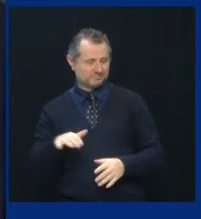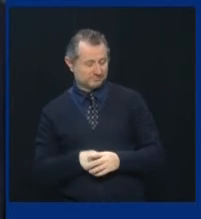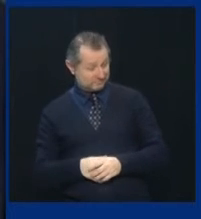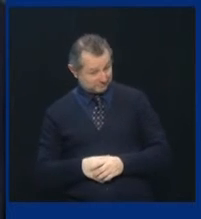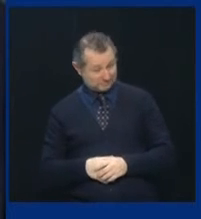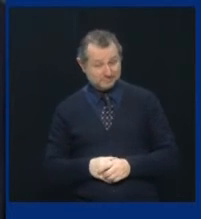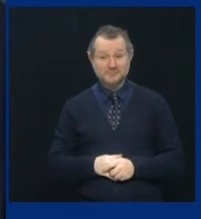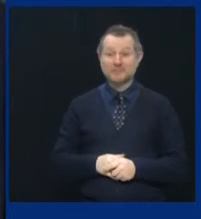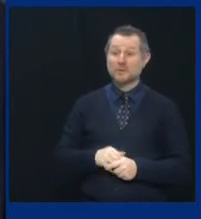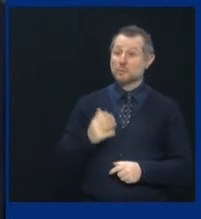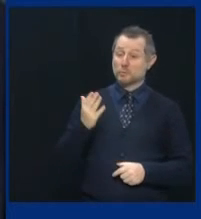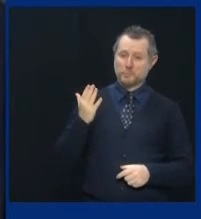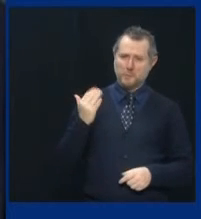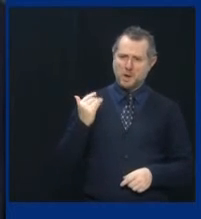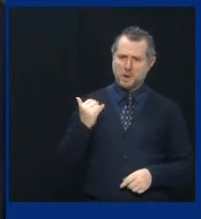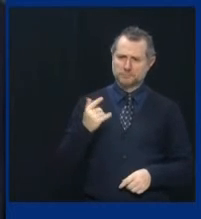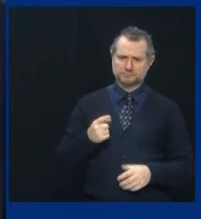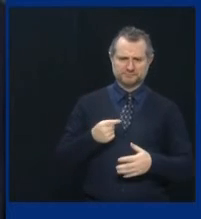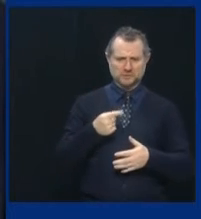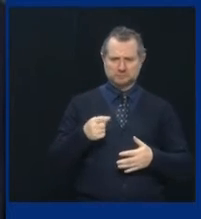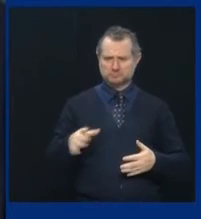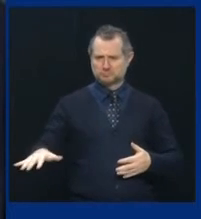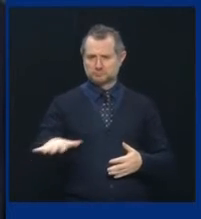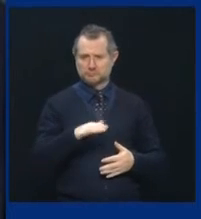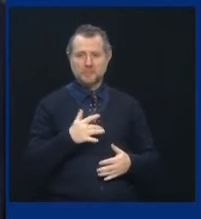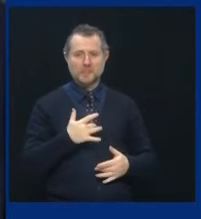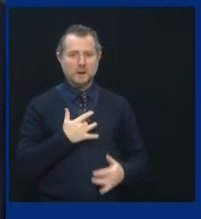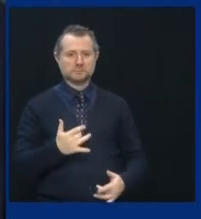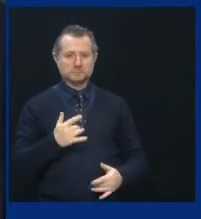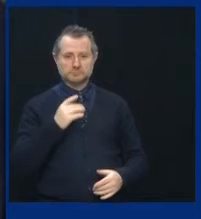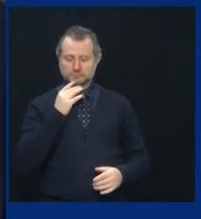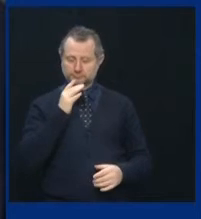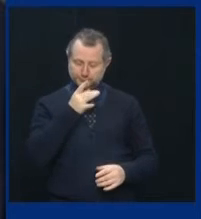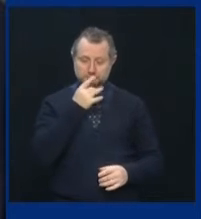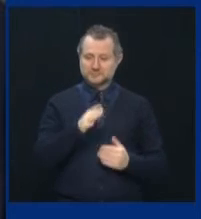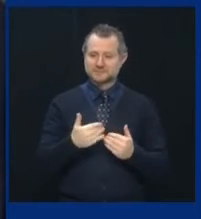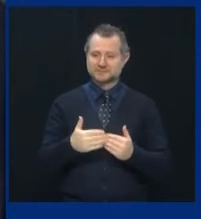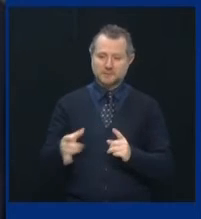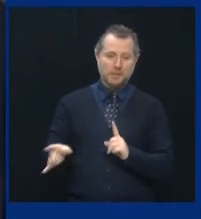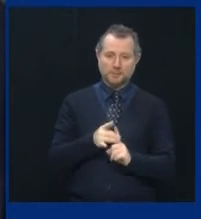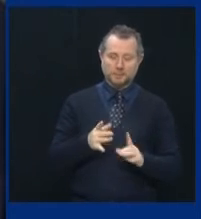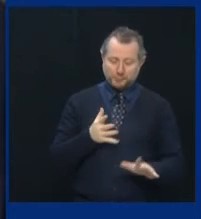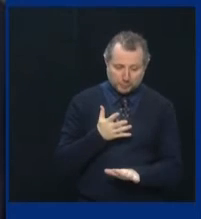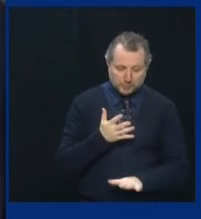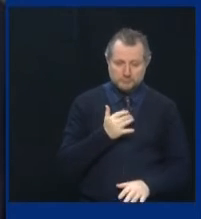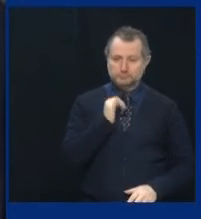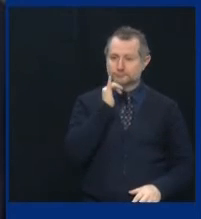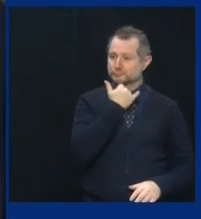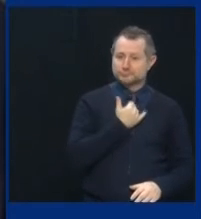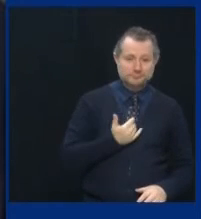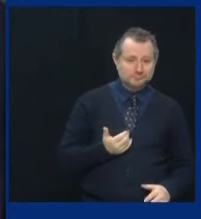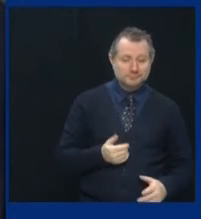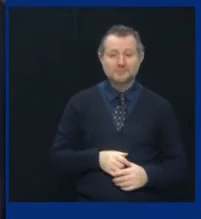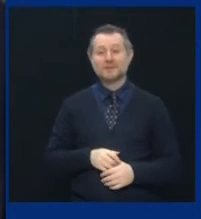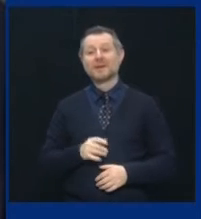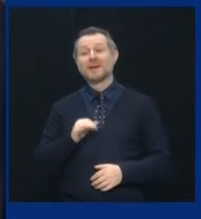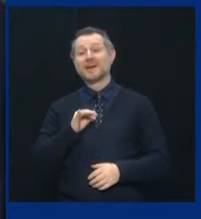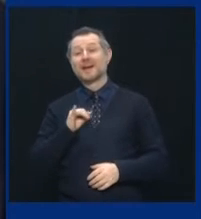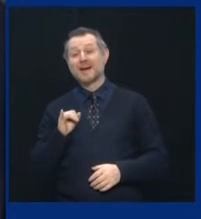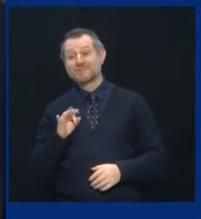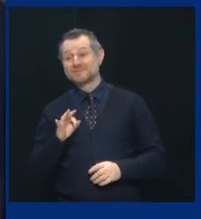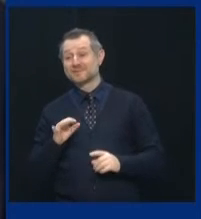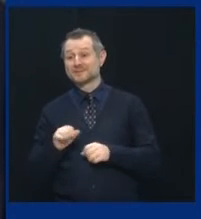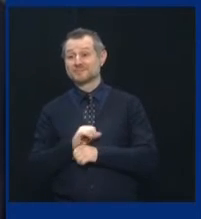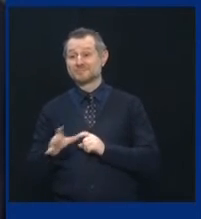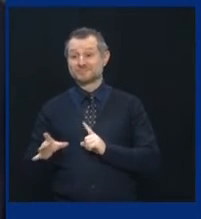Why? Because they're most likely to be infected, because they're coming in contact with the public, and they're most likely to spread